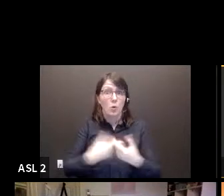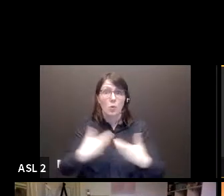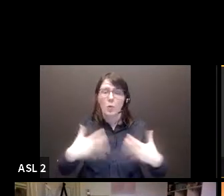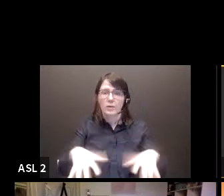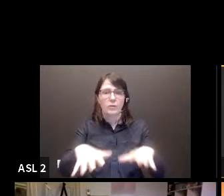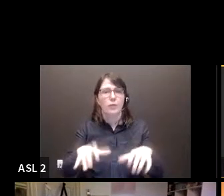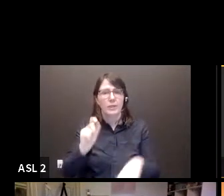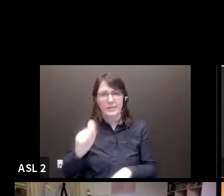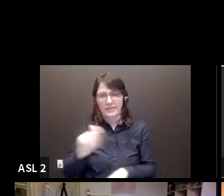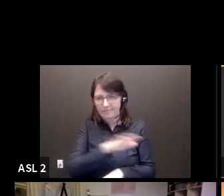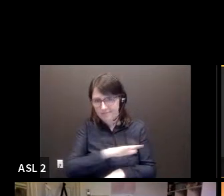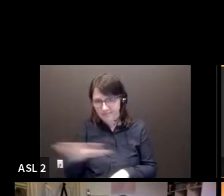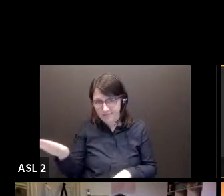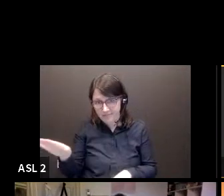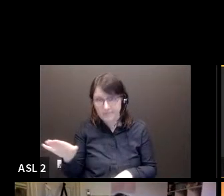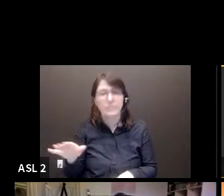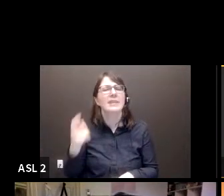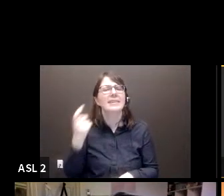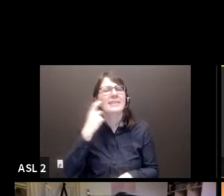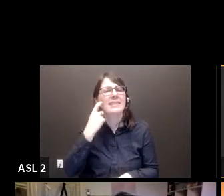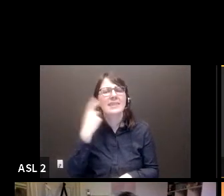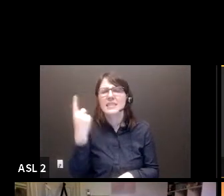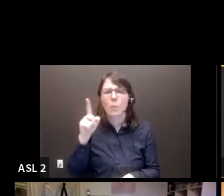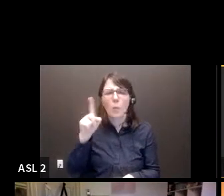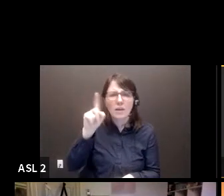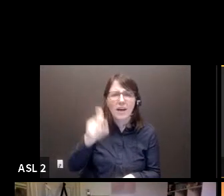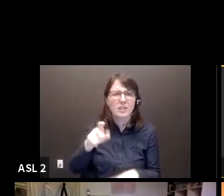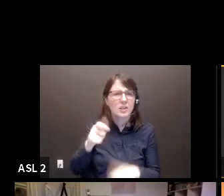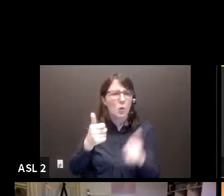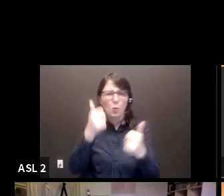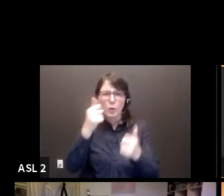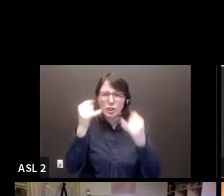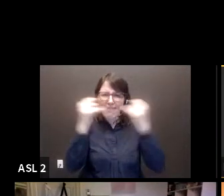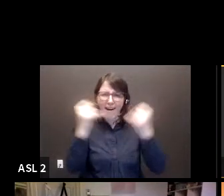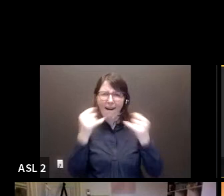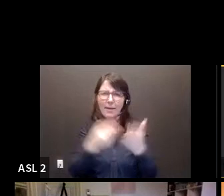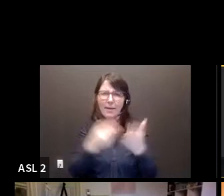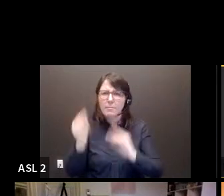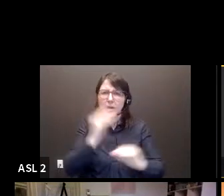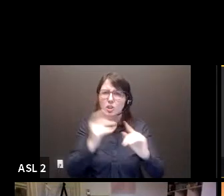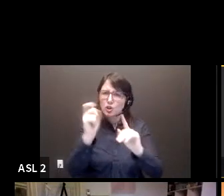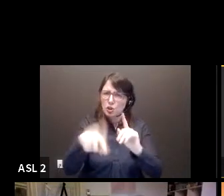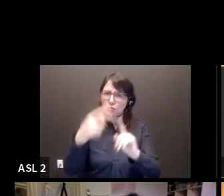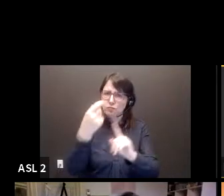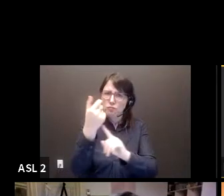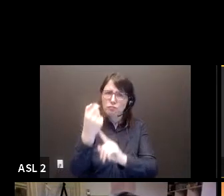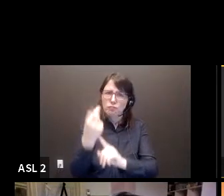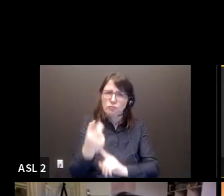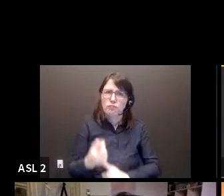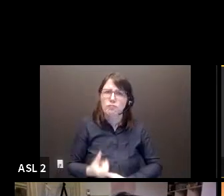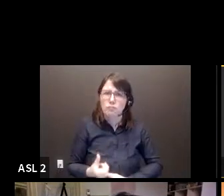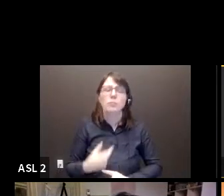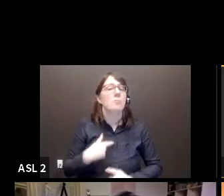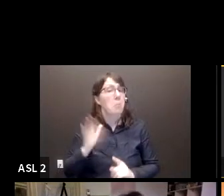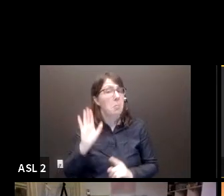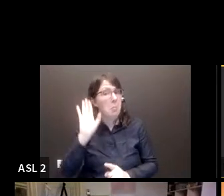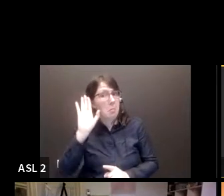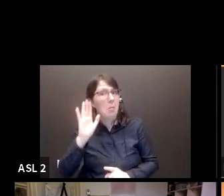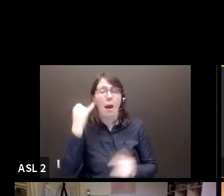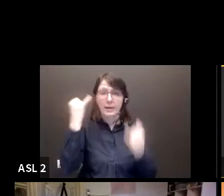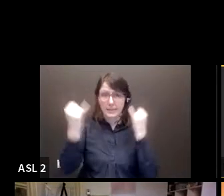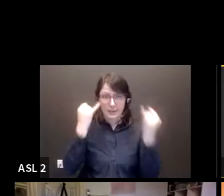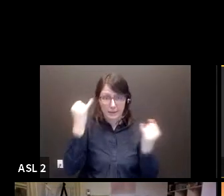should be striped so i can answer that um this question was addressed to nora just before me so currently